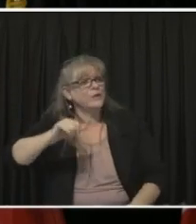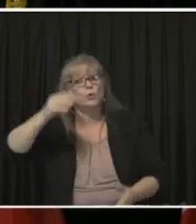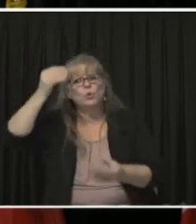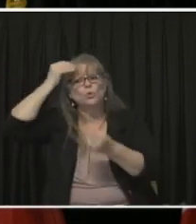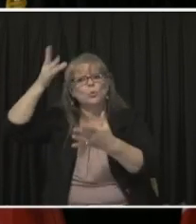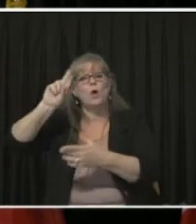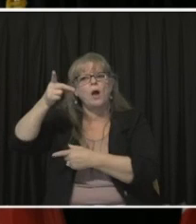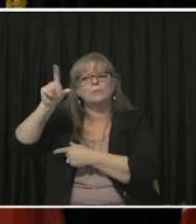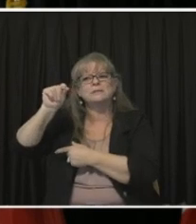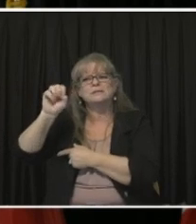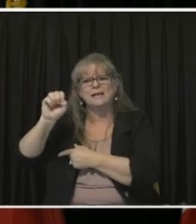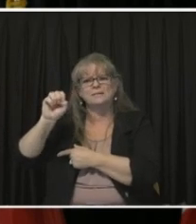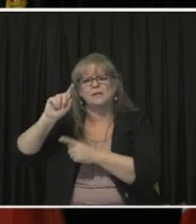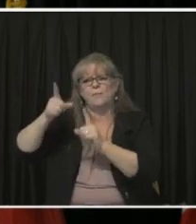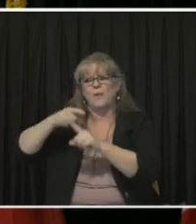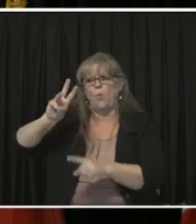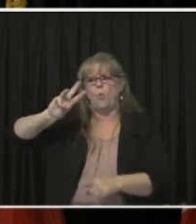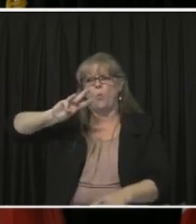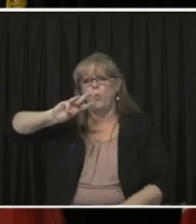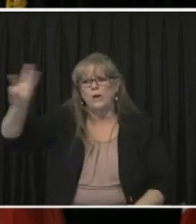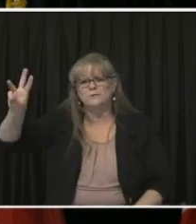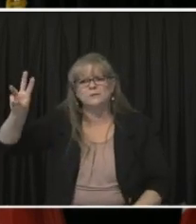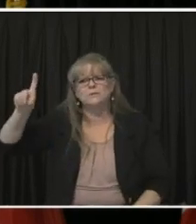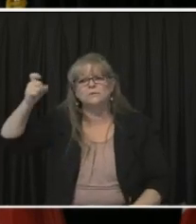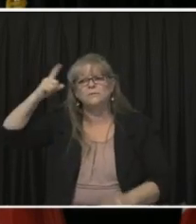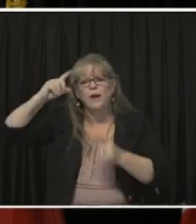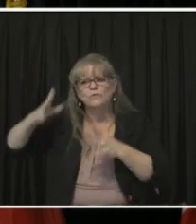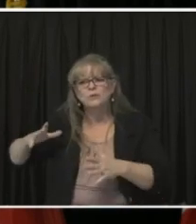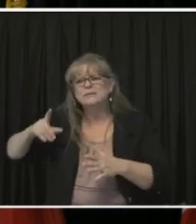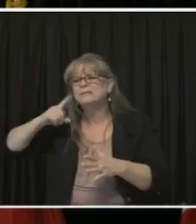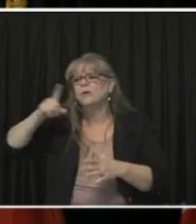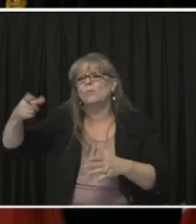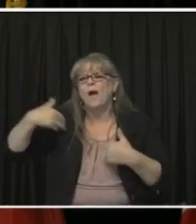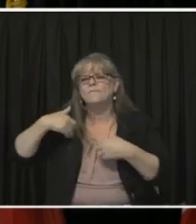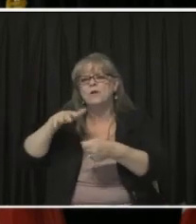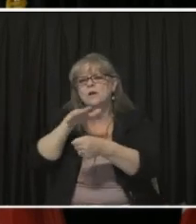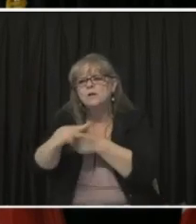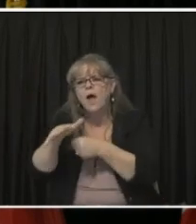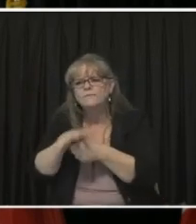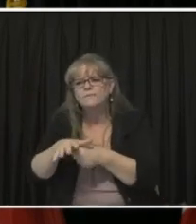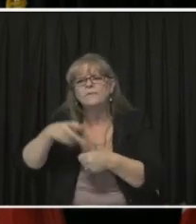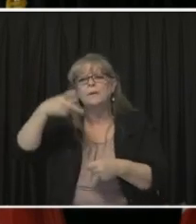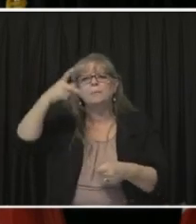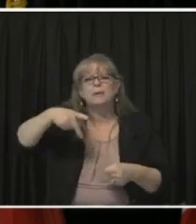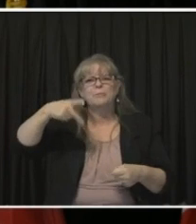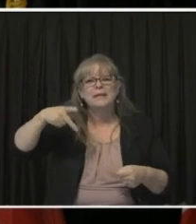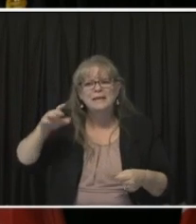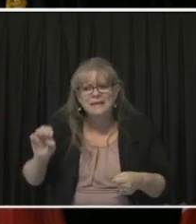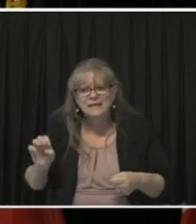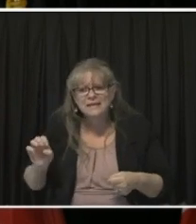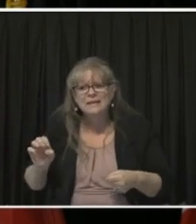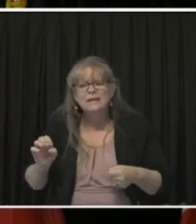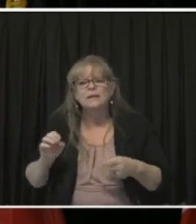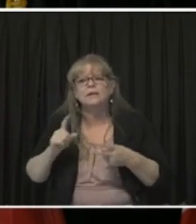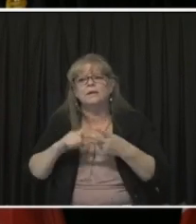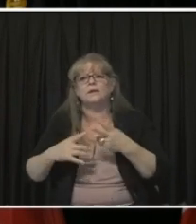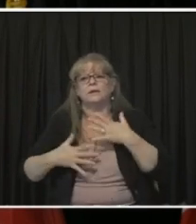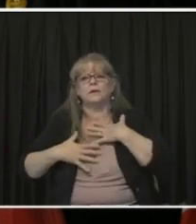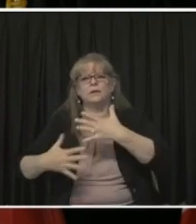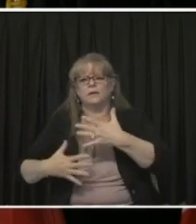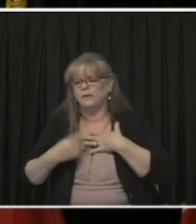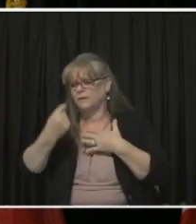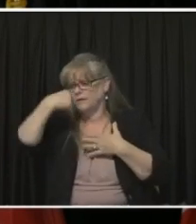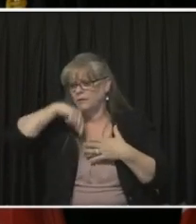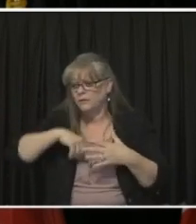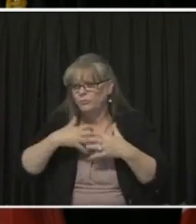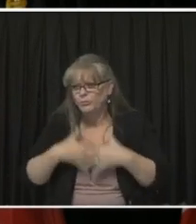working together to ensure adequate supplies of PPE, personnel, ventilators, what have you? Now, on the nursing homes,